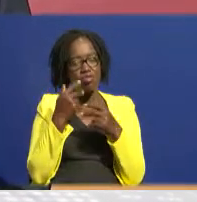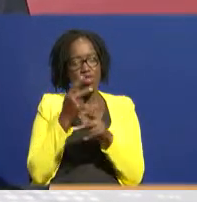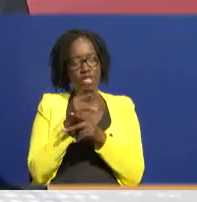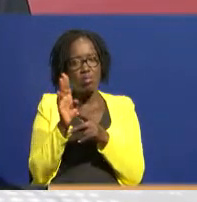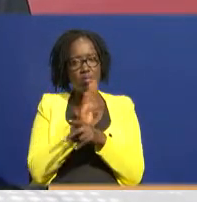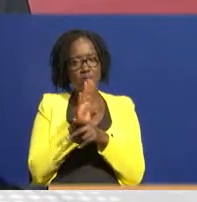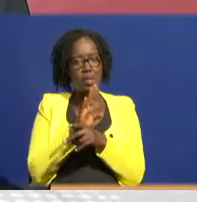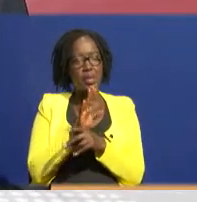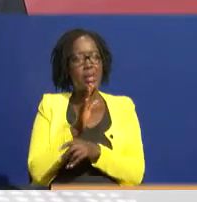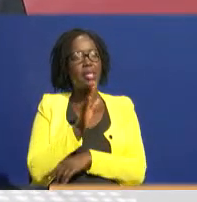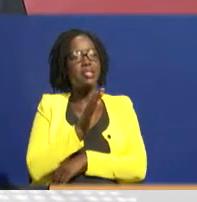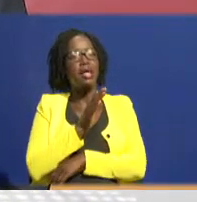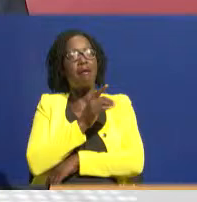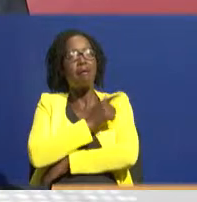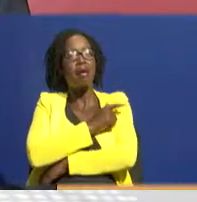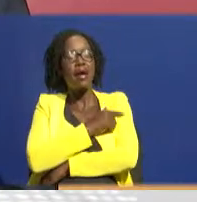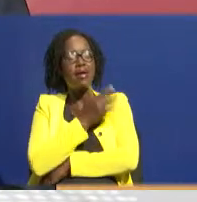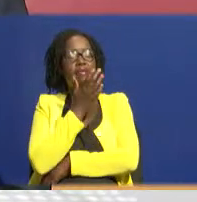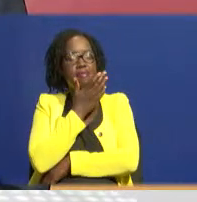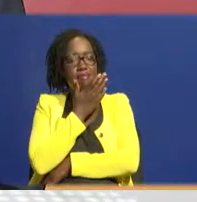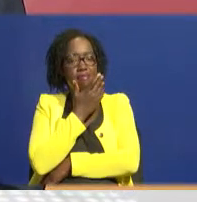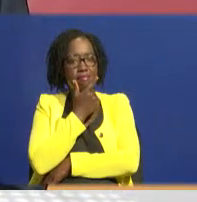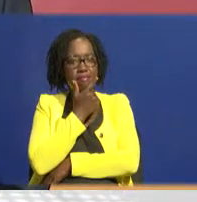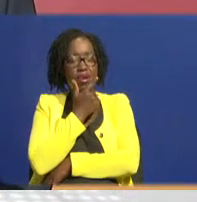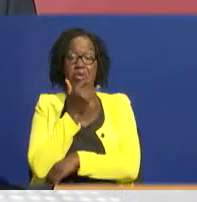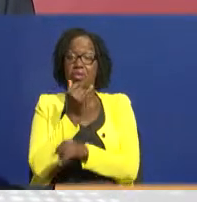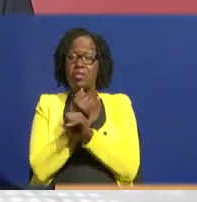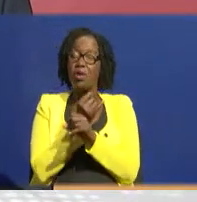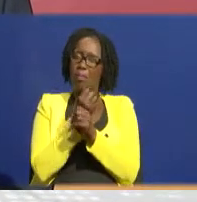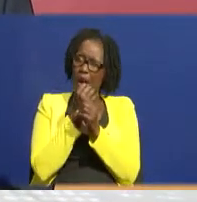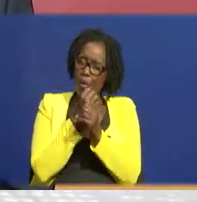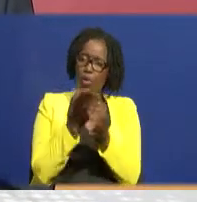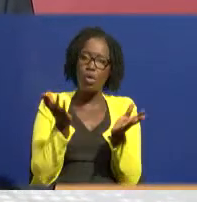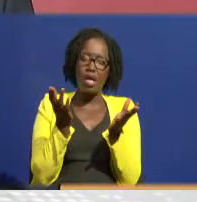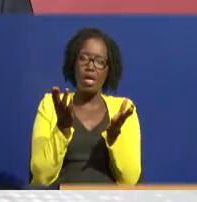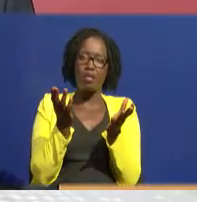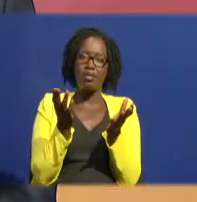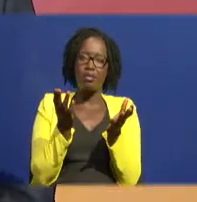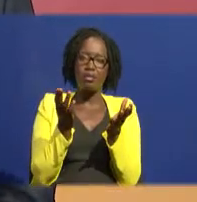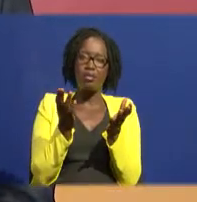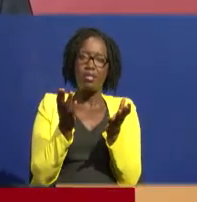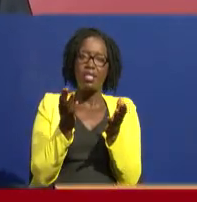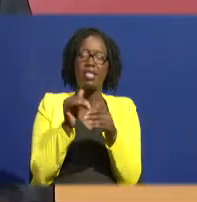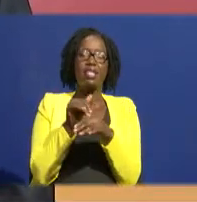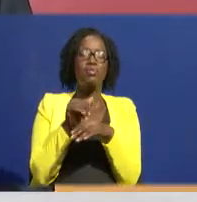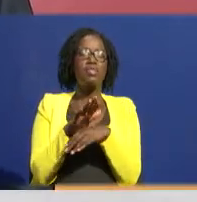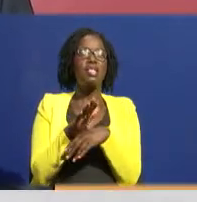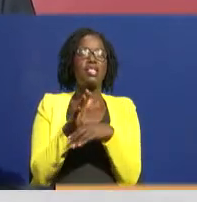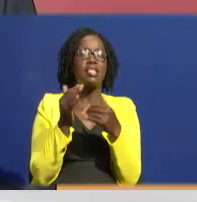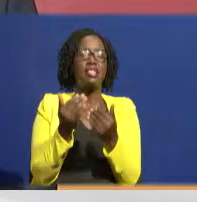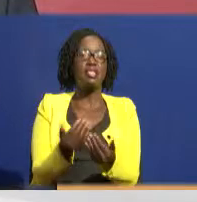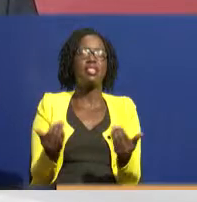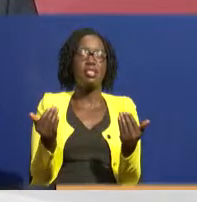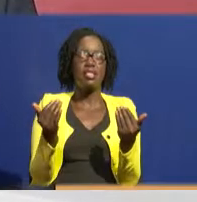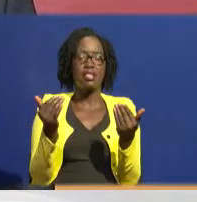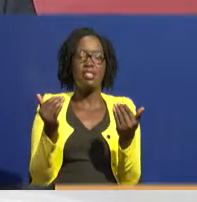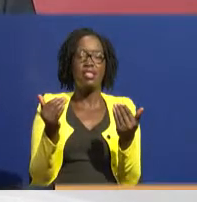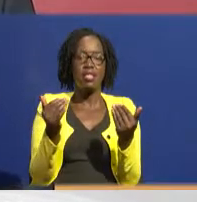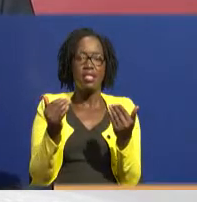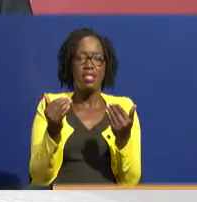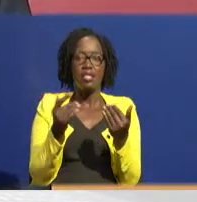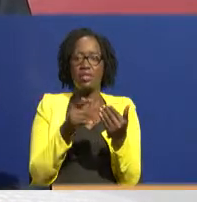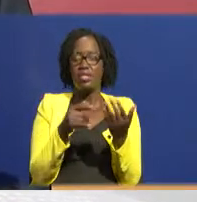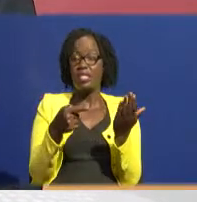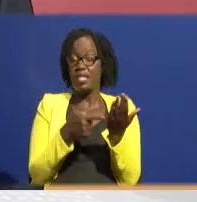if you go back to our government, we don't have job opportunity for them. We have not created something. Even if you send our children to these